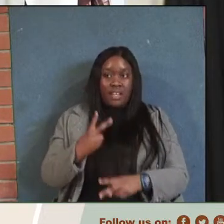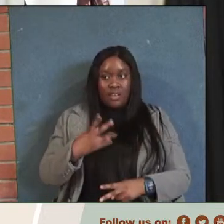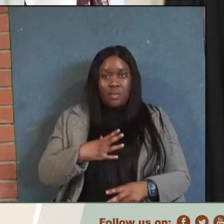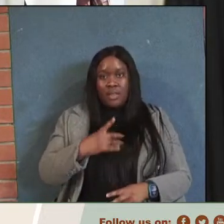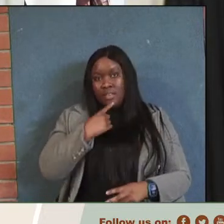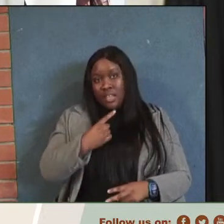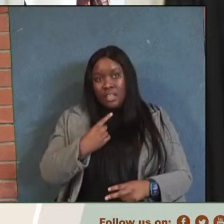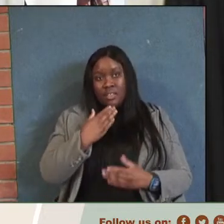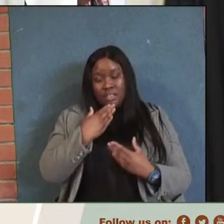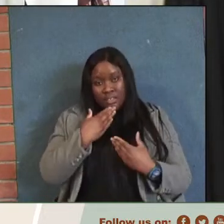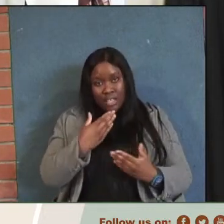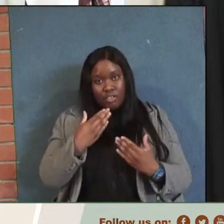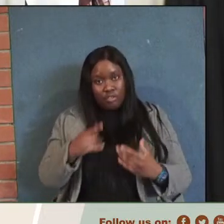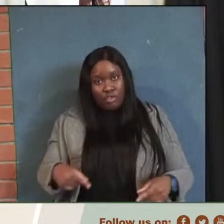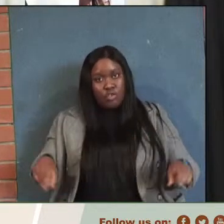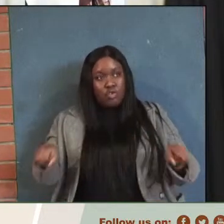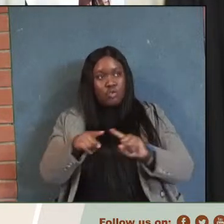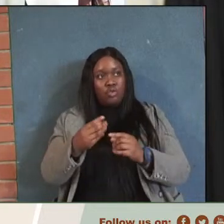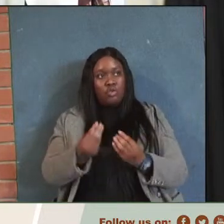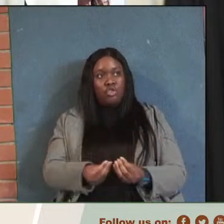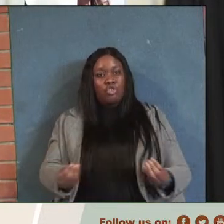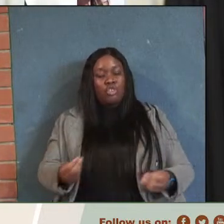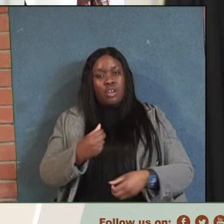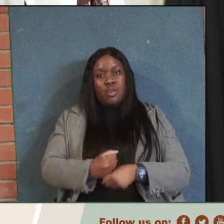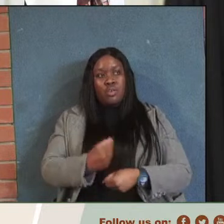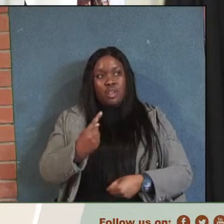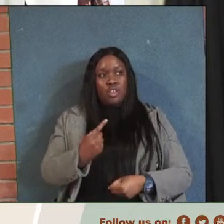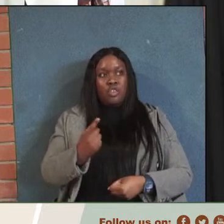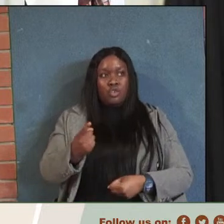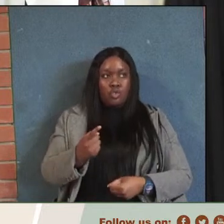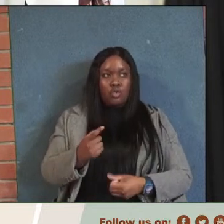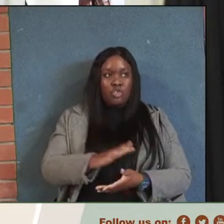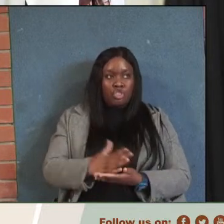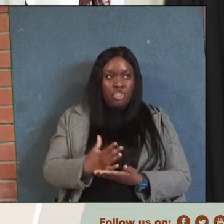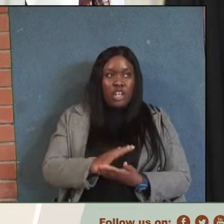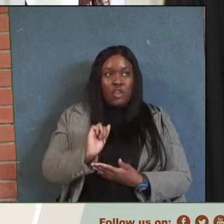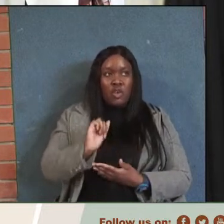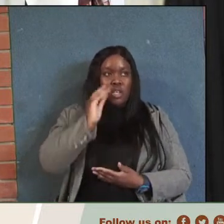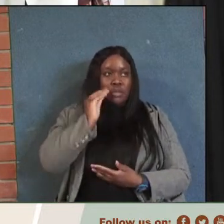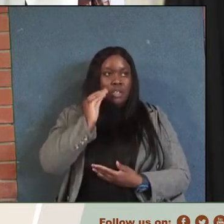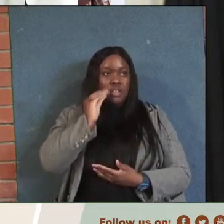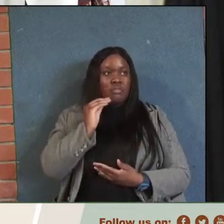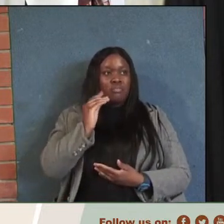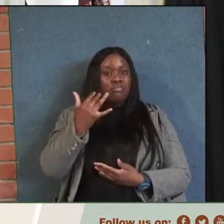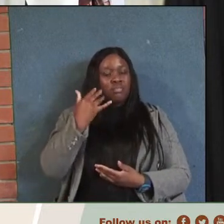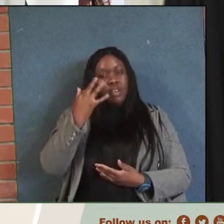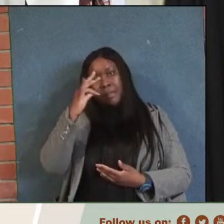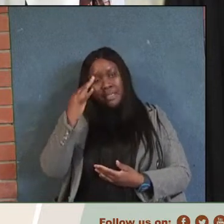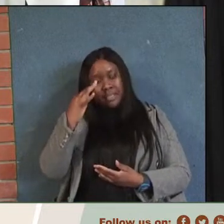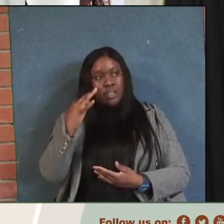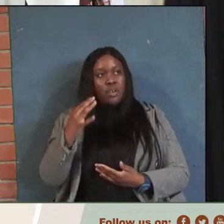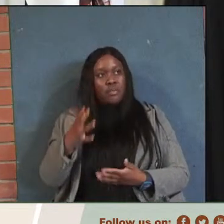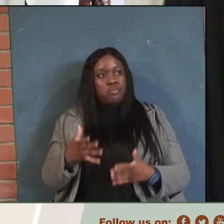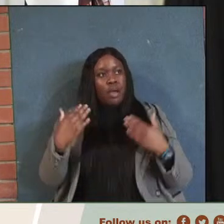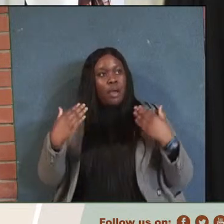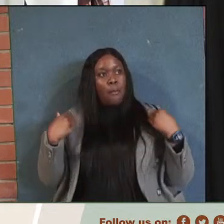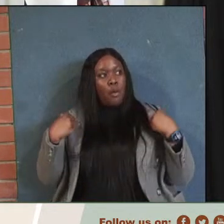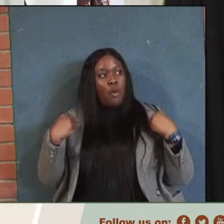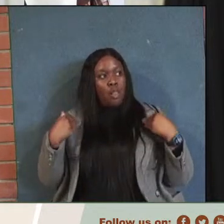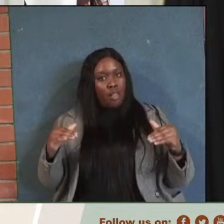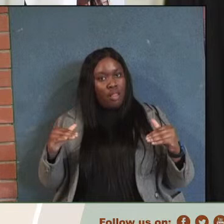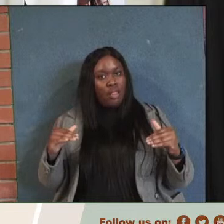thank you, the children of Gauteng, for sharing with us our experiences. A few minutes ago, in the hall here, we had a